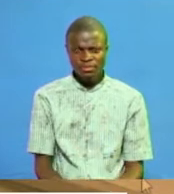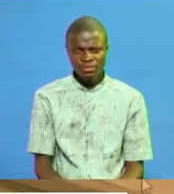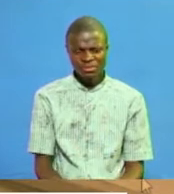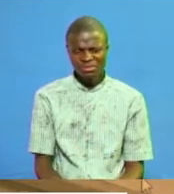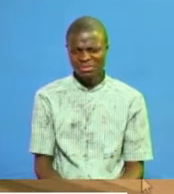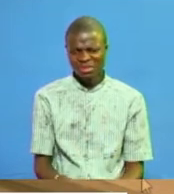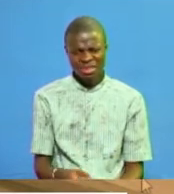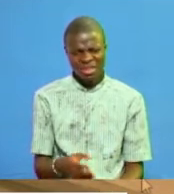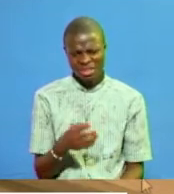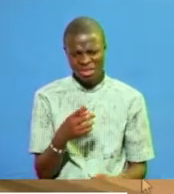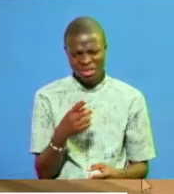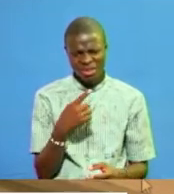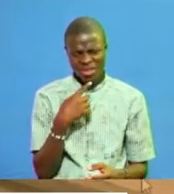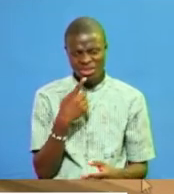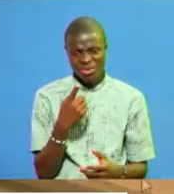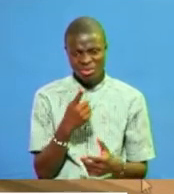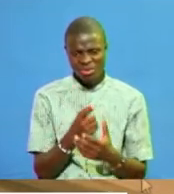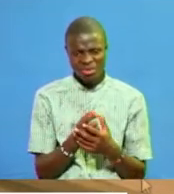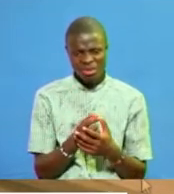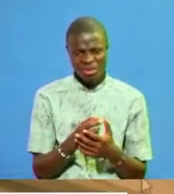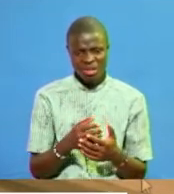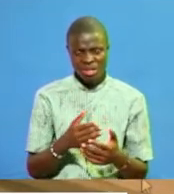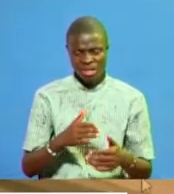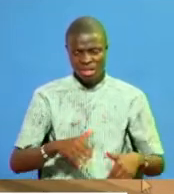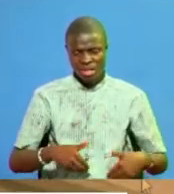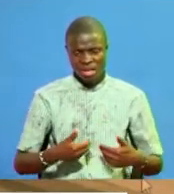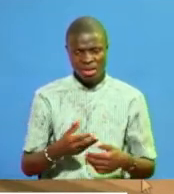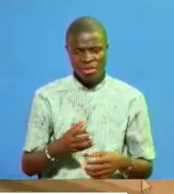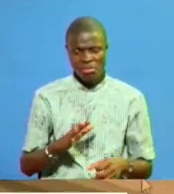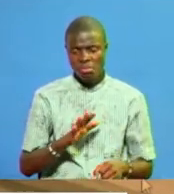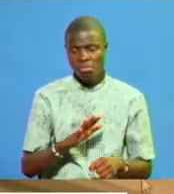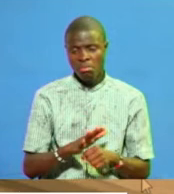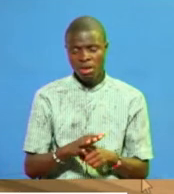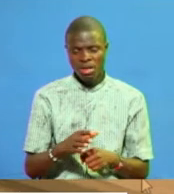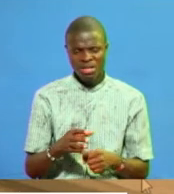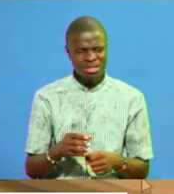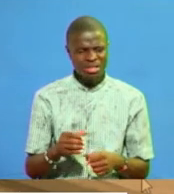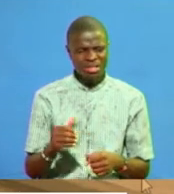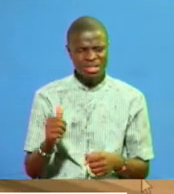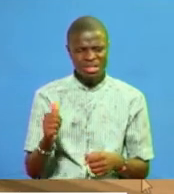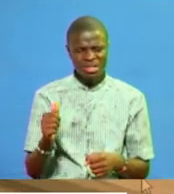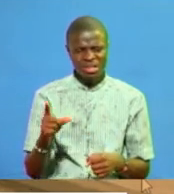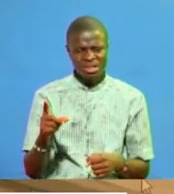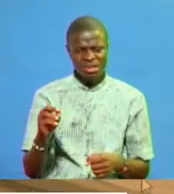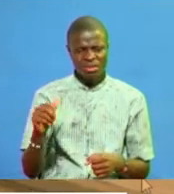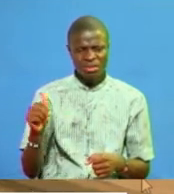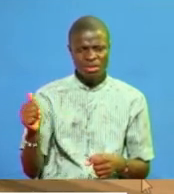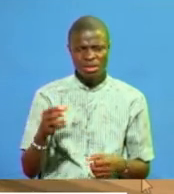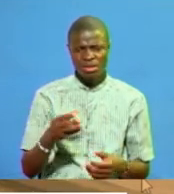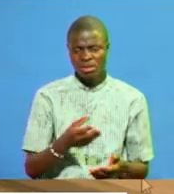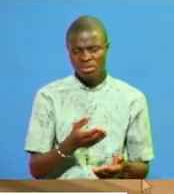look at how much, let's say $100 was buying 20, 30 years ago,